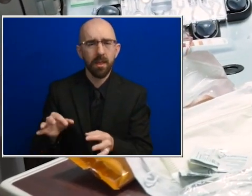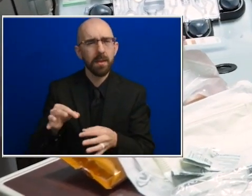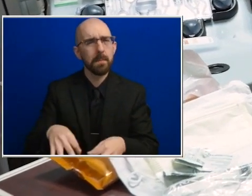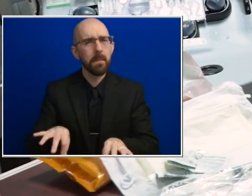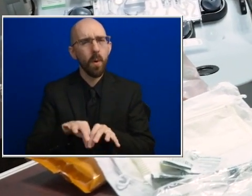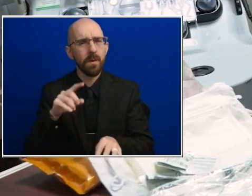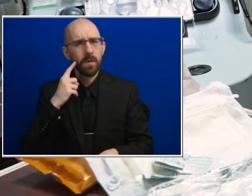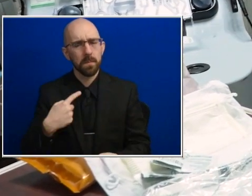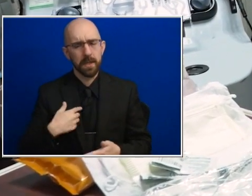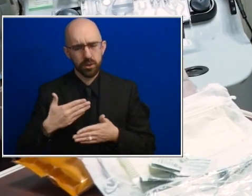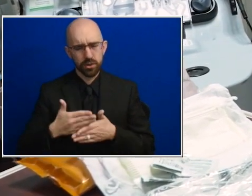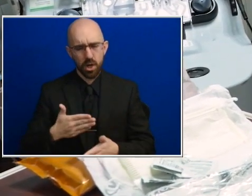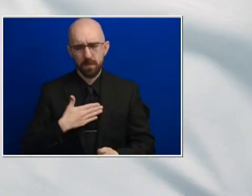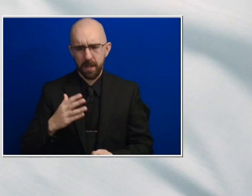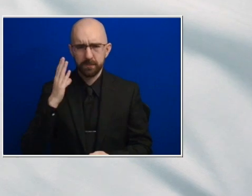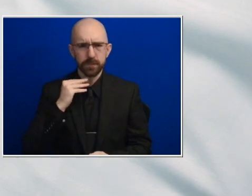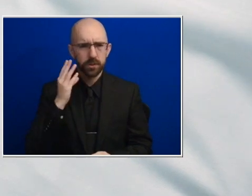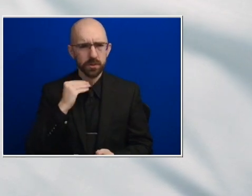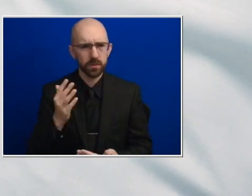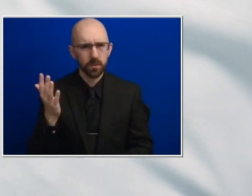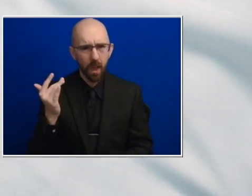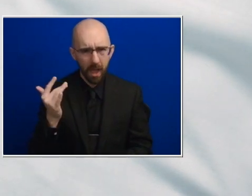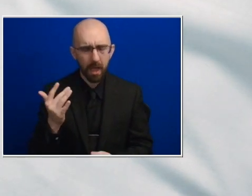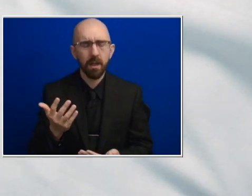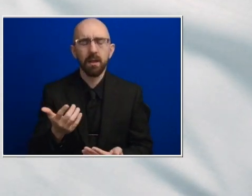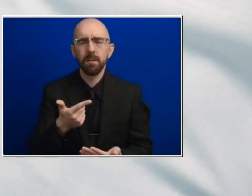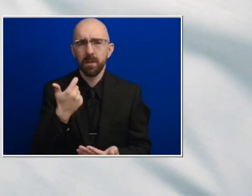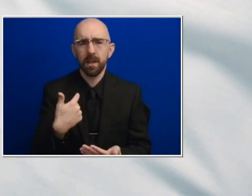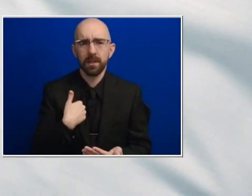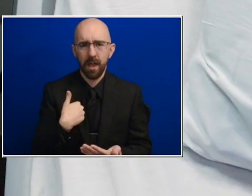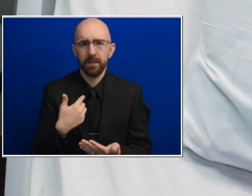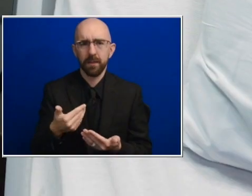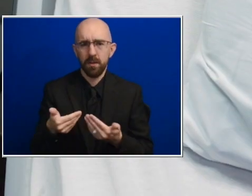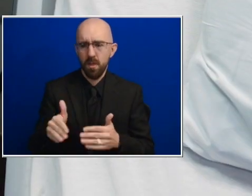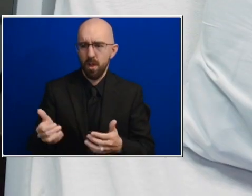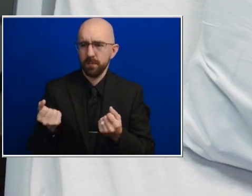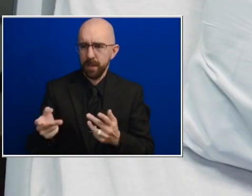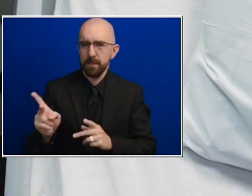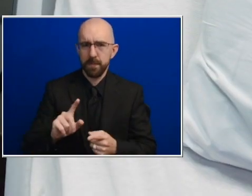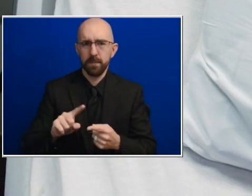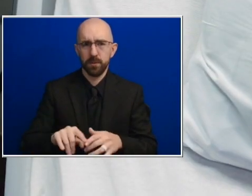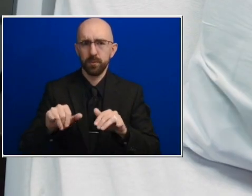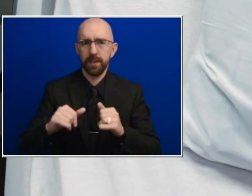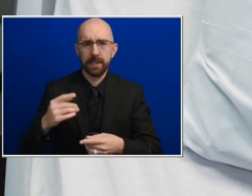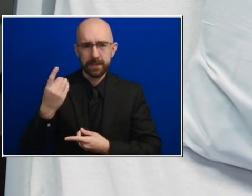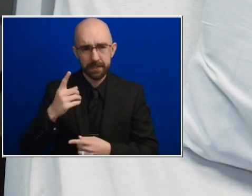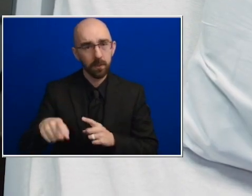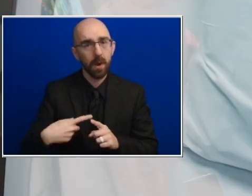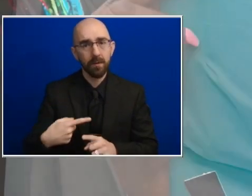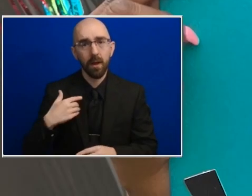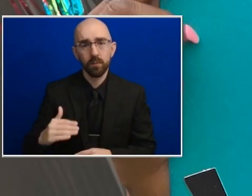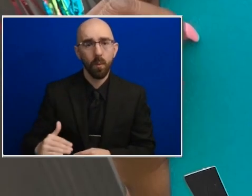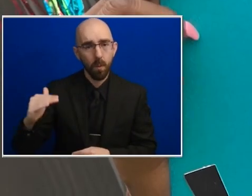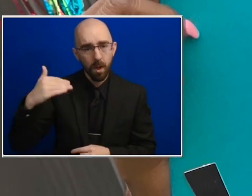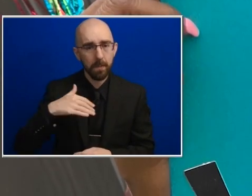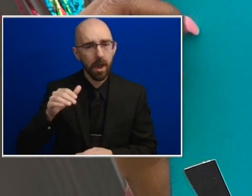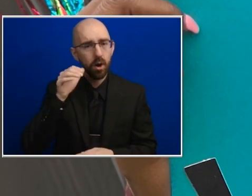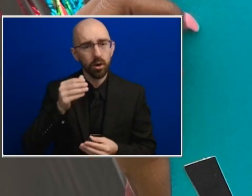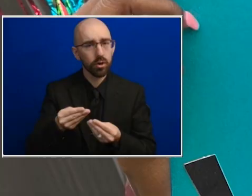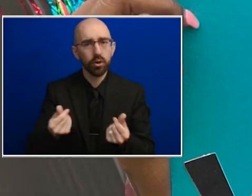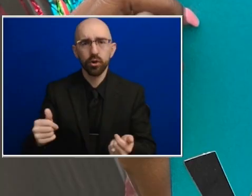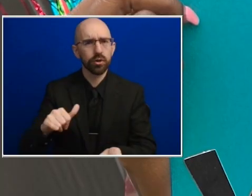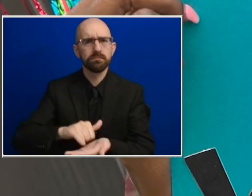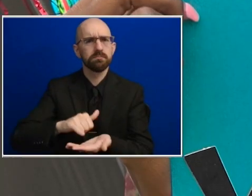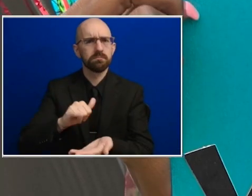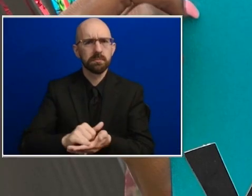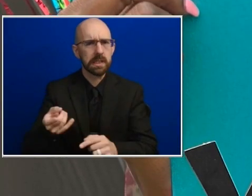my journey publicly because I've lost so many people to this disease. When I was growing up, I heard that there was never a cure. My goal,